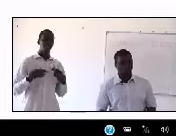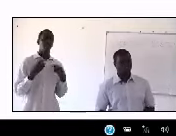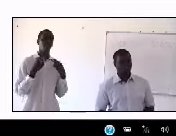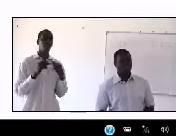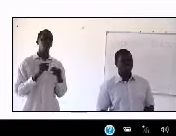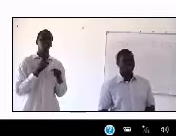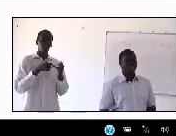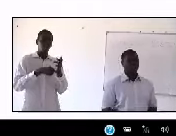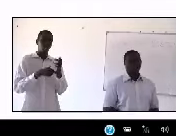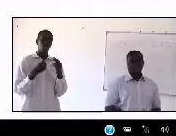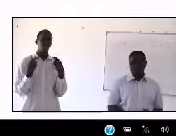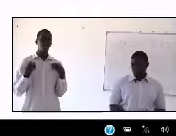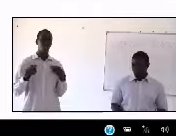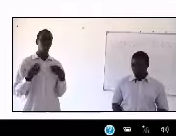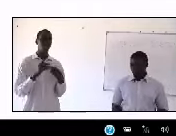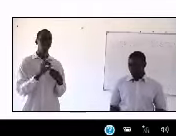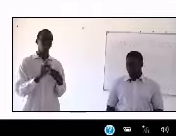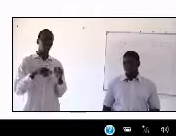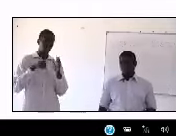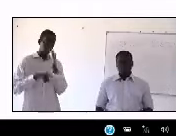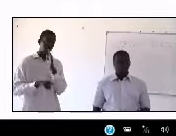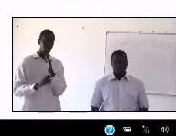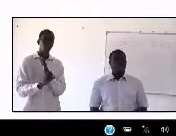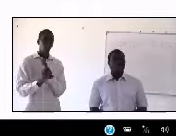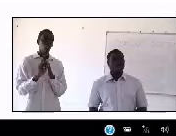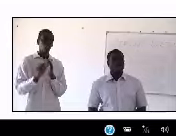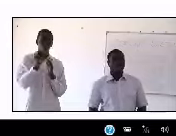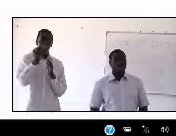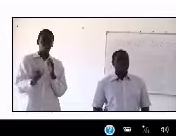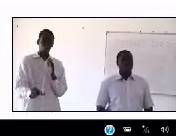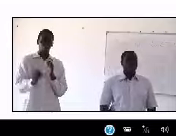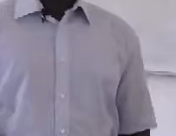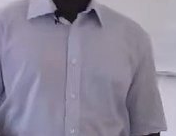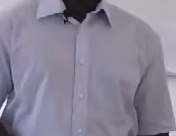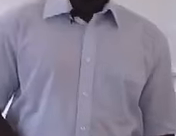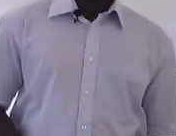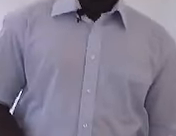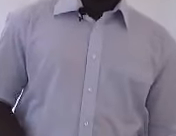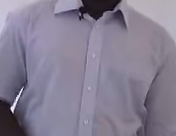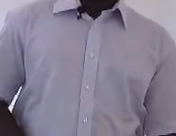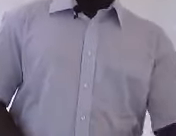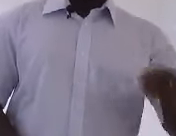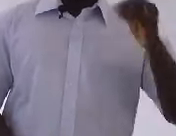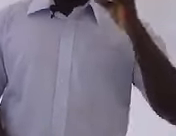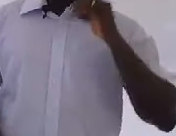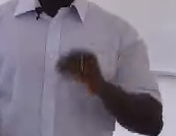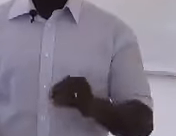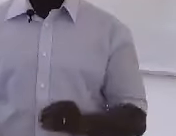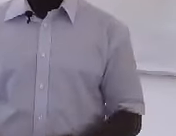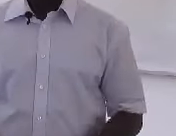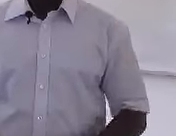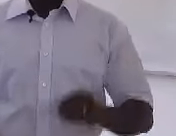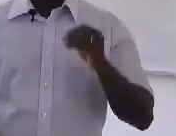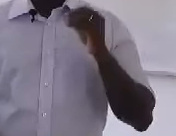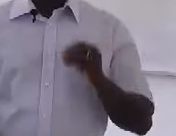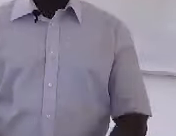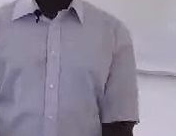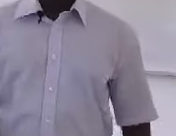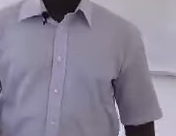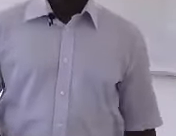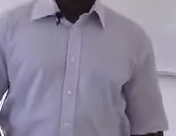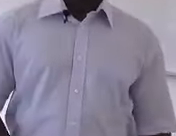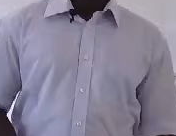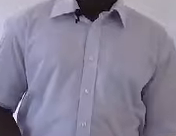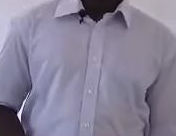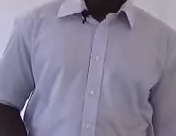three main parts: the cell body, the dendrites, and the axon. A neuron consists